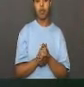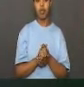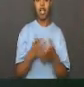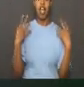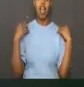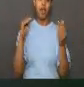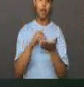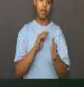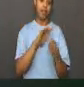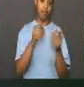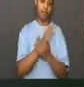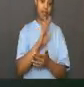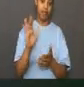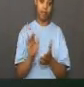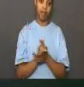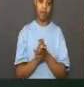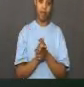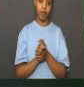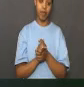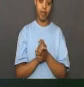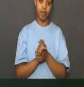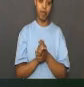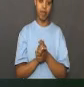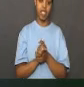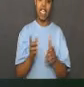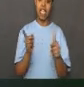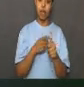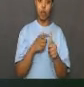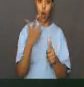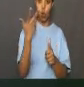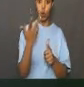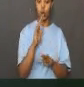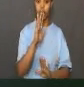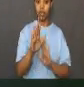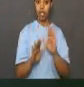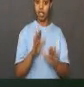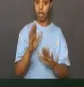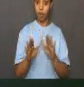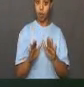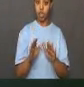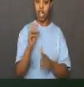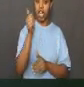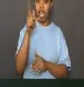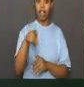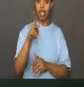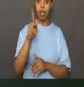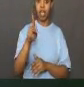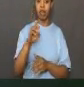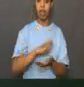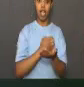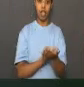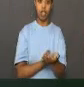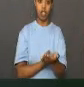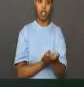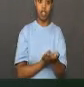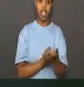Hello again, everyone. In the first 3 steps, ATP energy